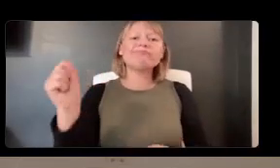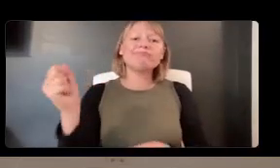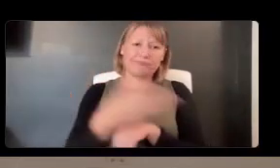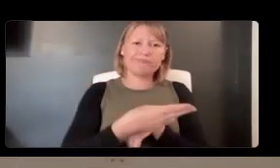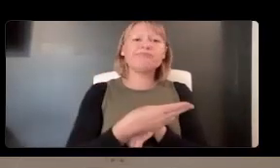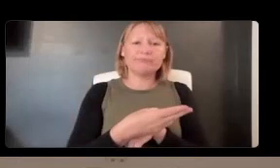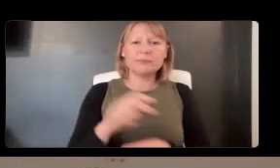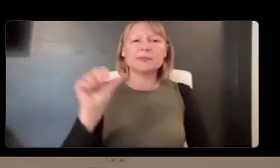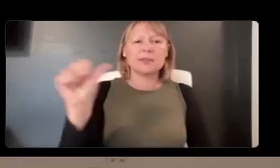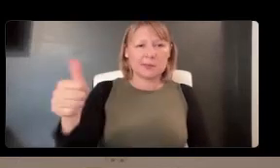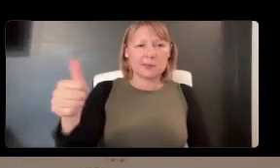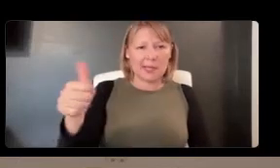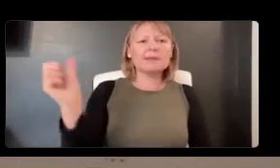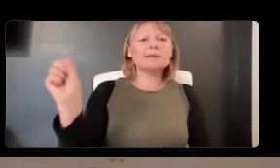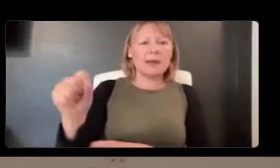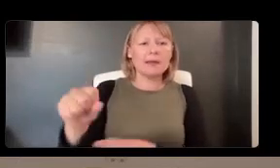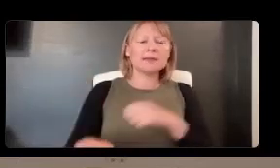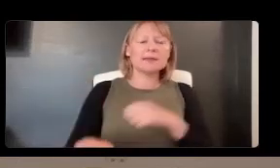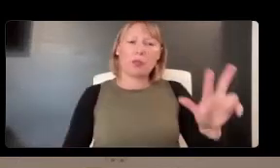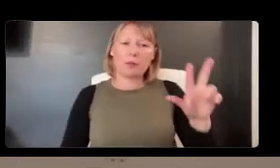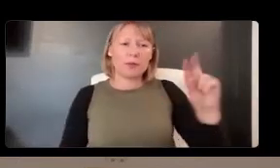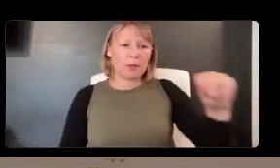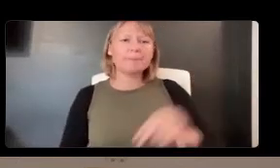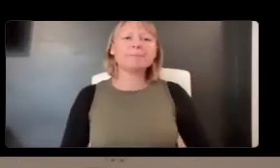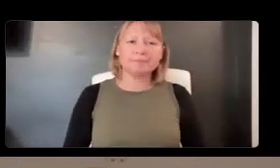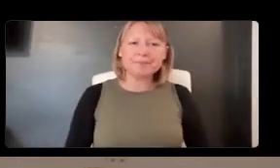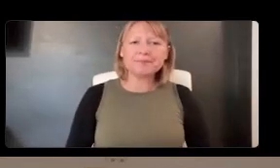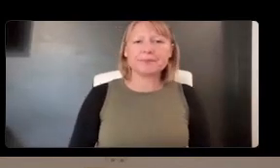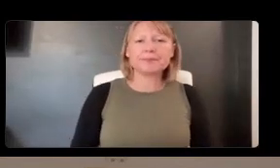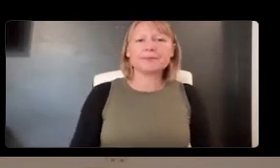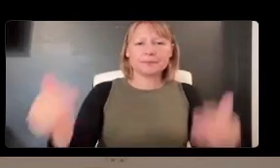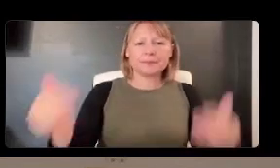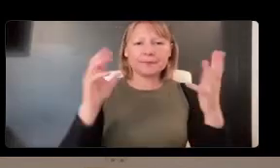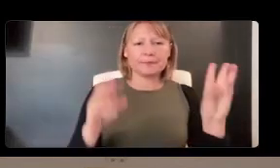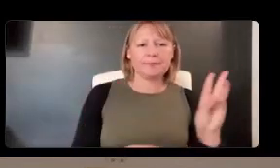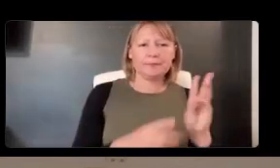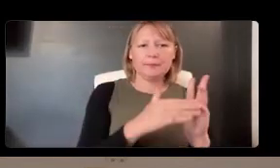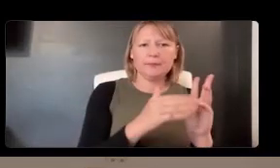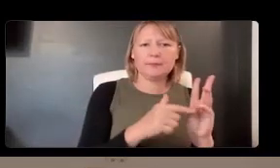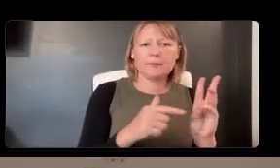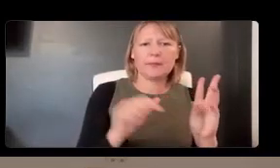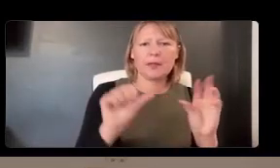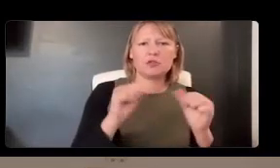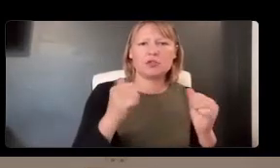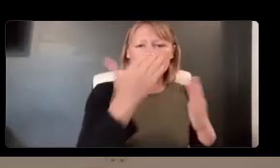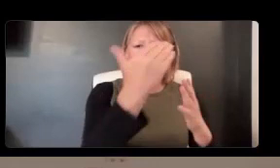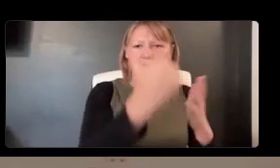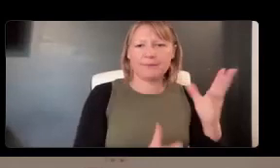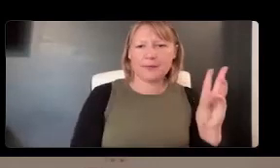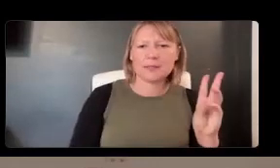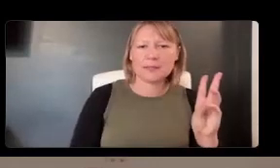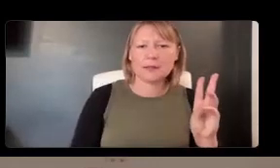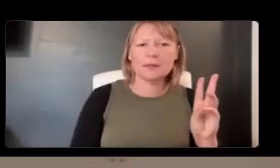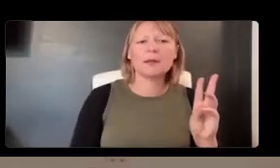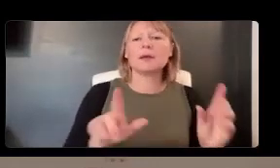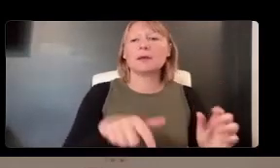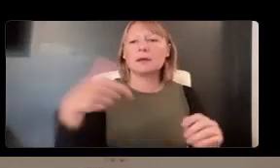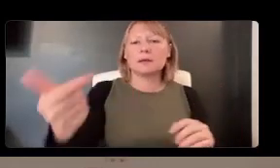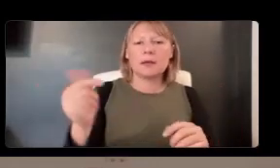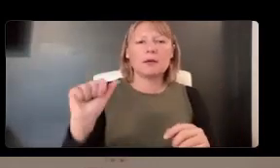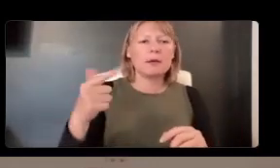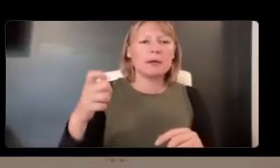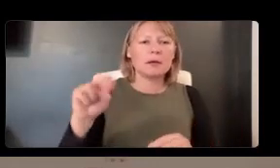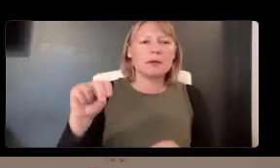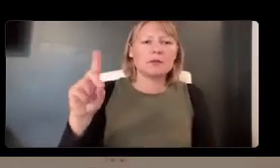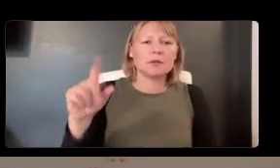10 to 3. Thank you. Agenda item 6, discretionary full board review. I now turn this portion of the agenda over